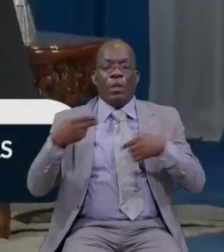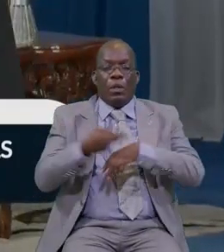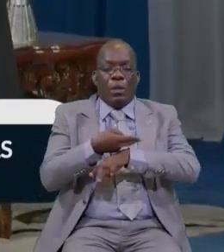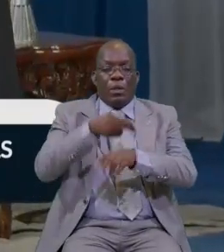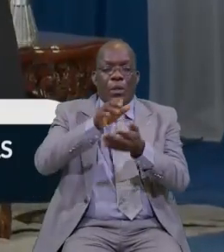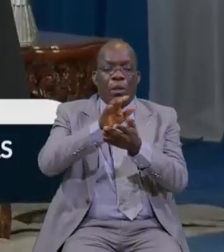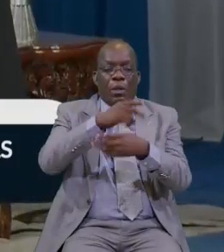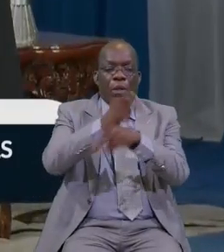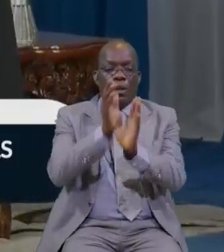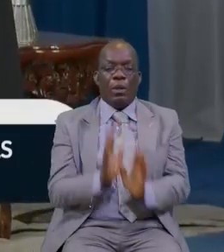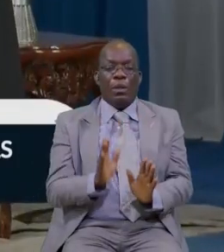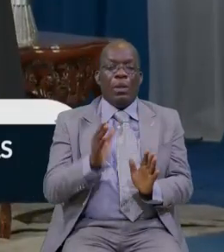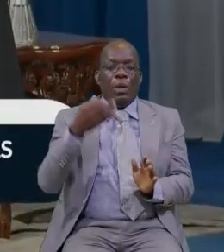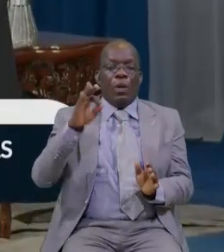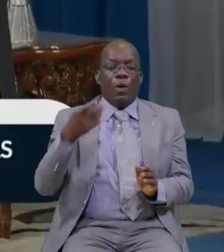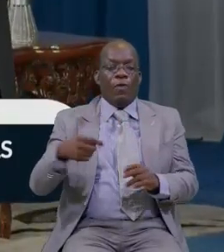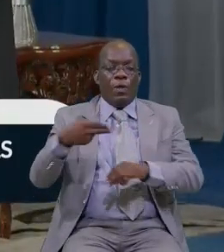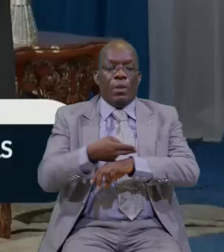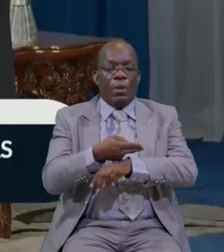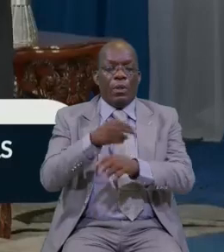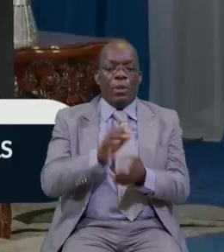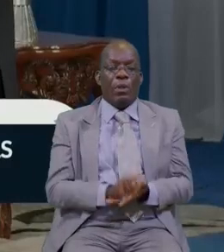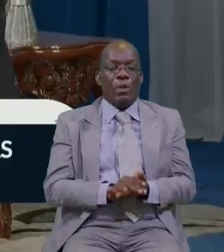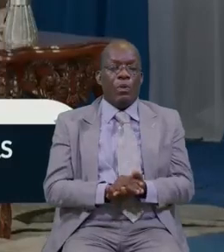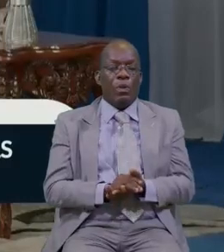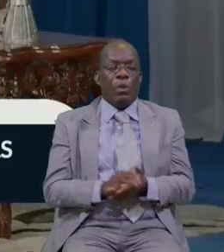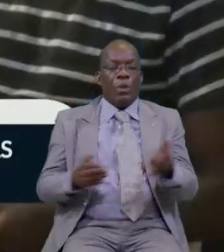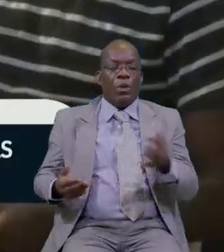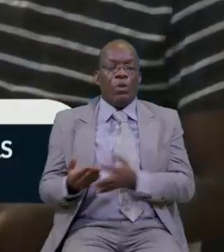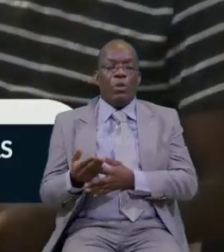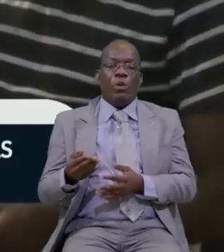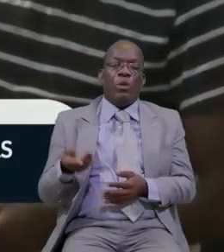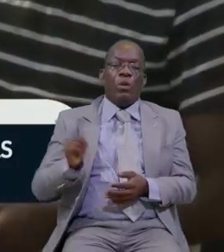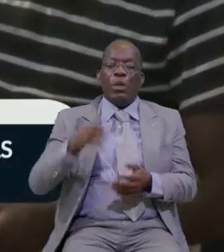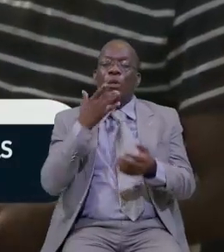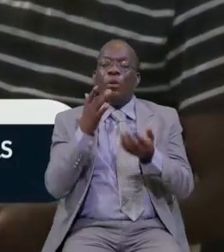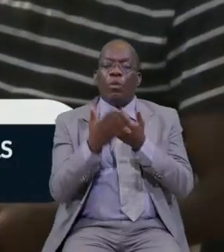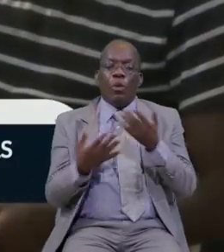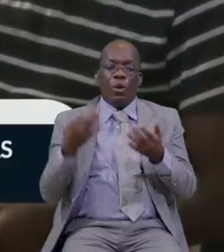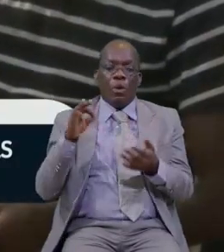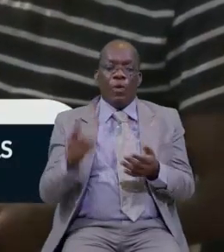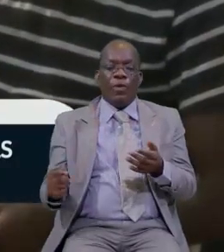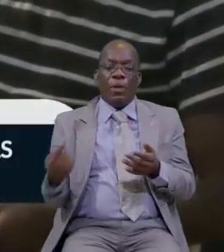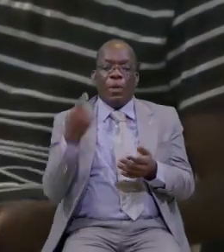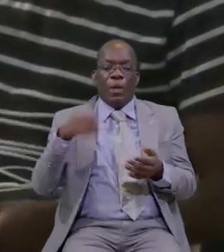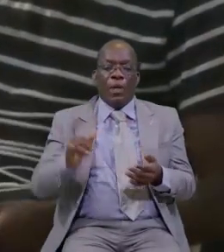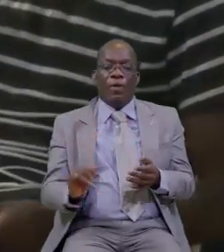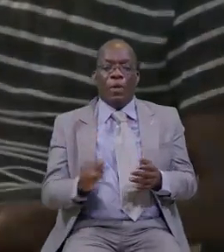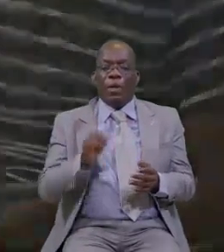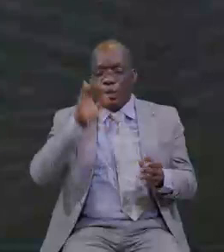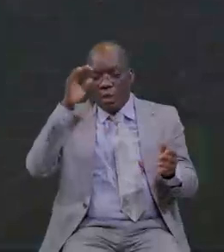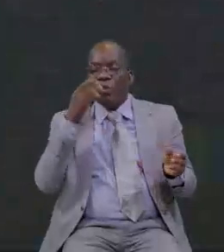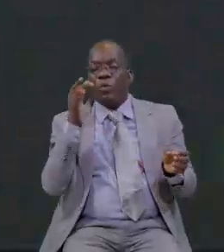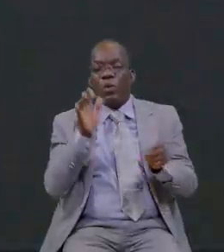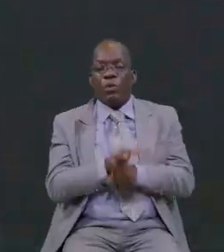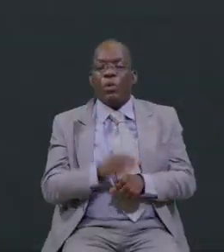sheep, through the blood office of the everlasting covenant. What does he do now?